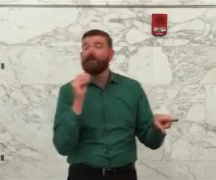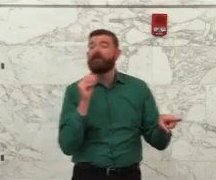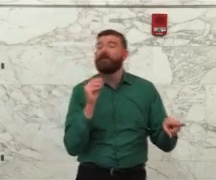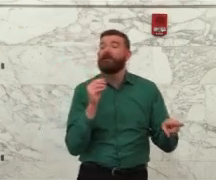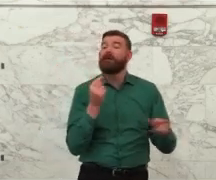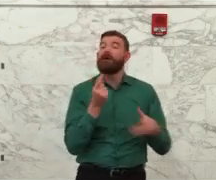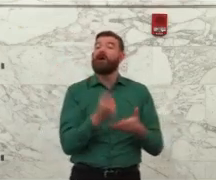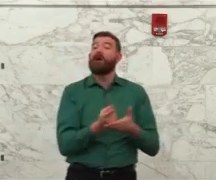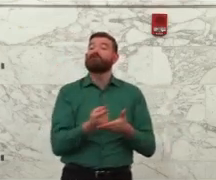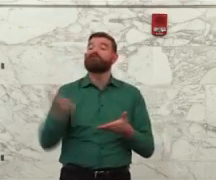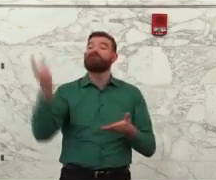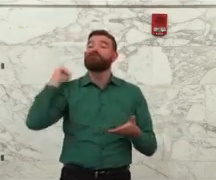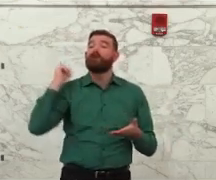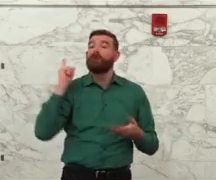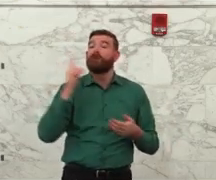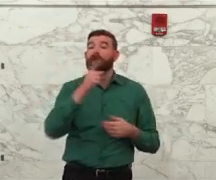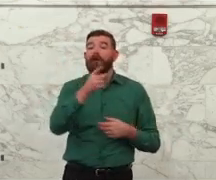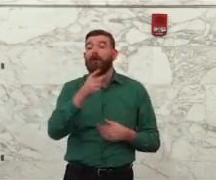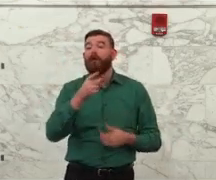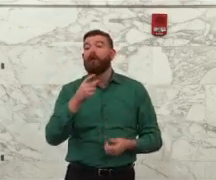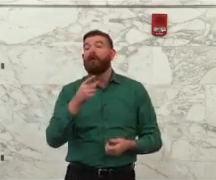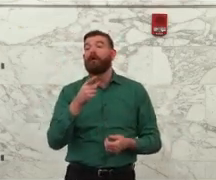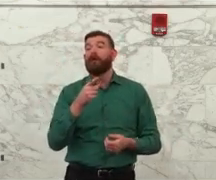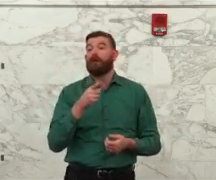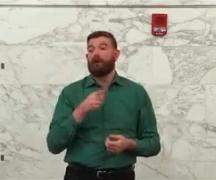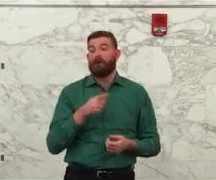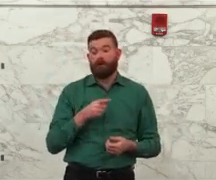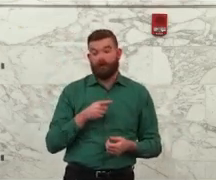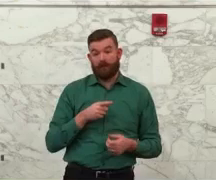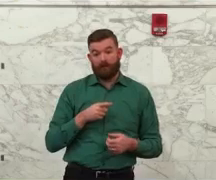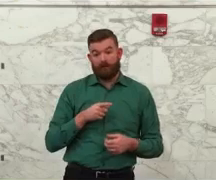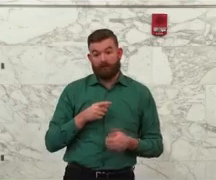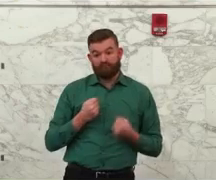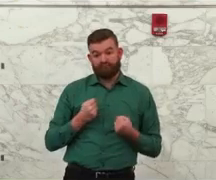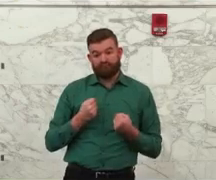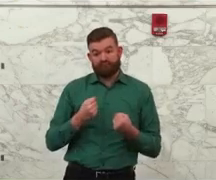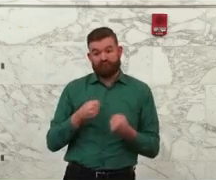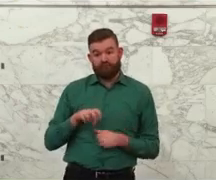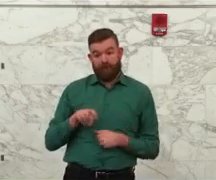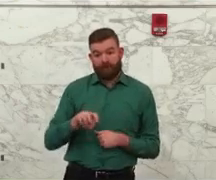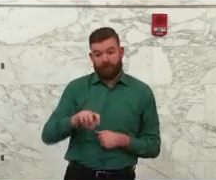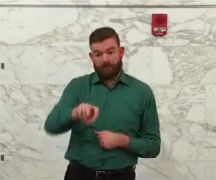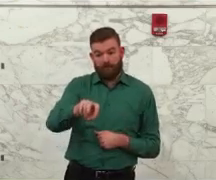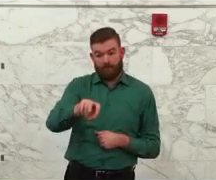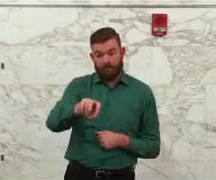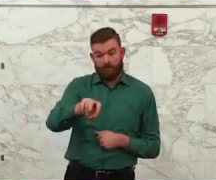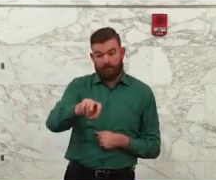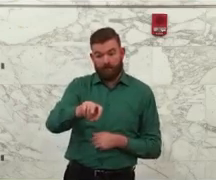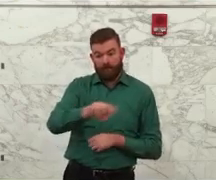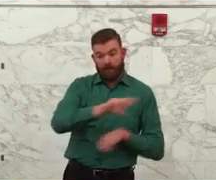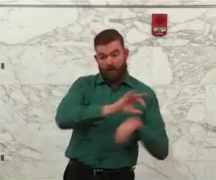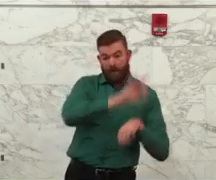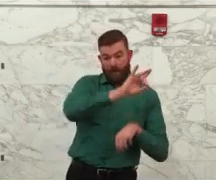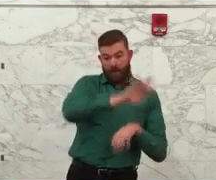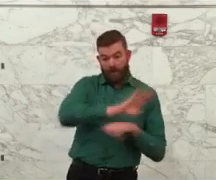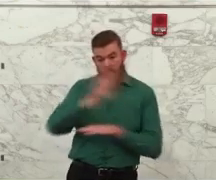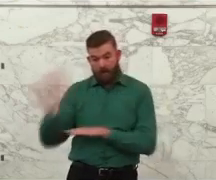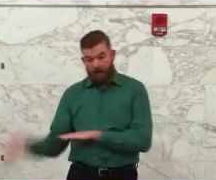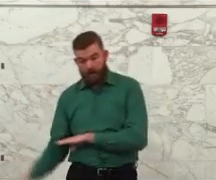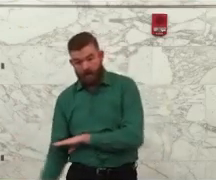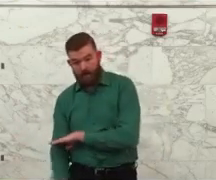state between 8 p.m. and 5 a.m. and you're non-essential, we want you off the roads. We're